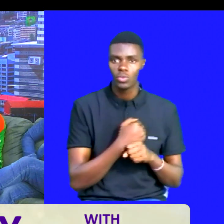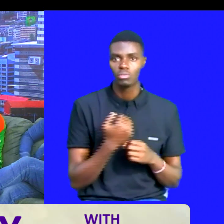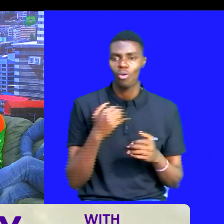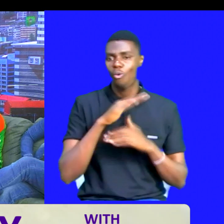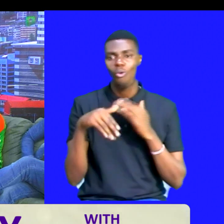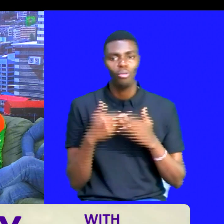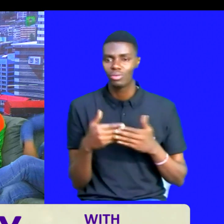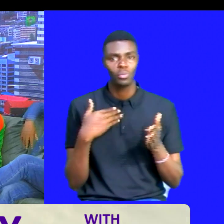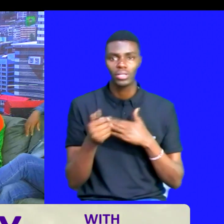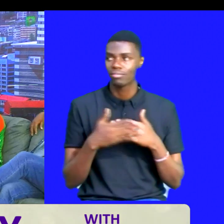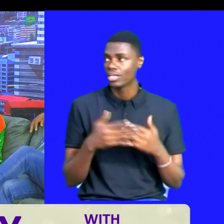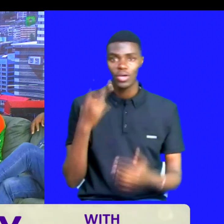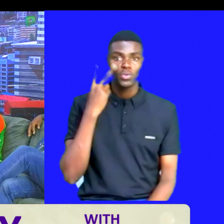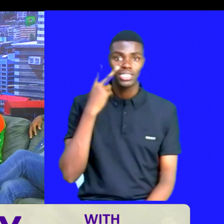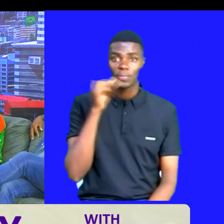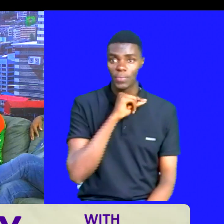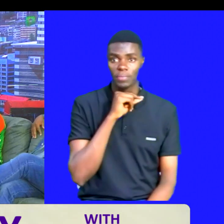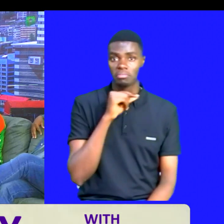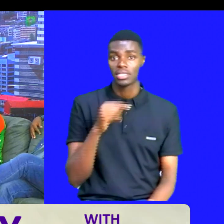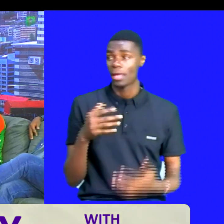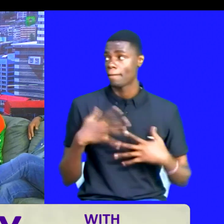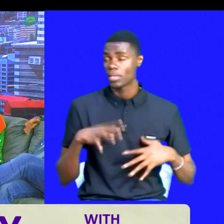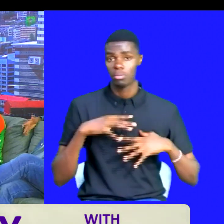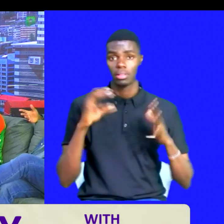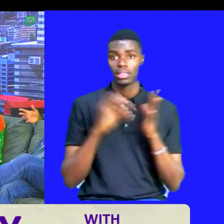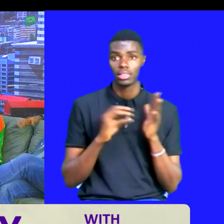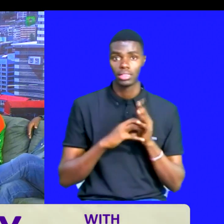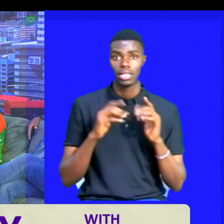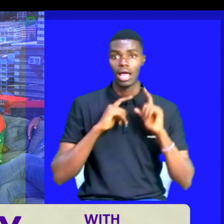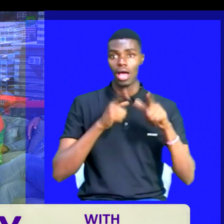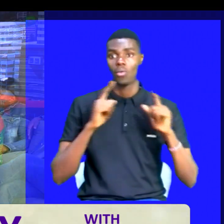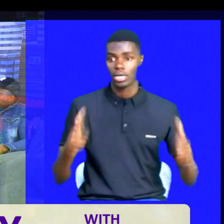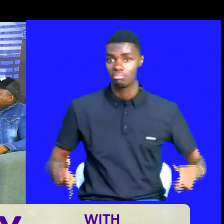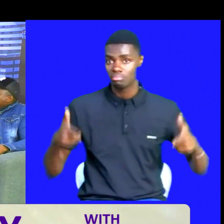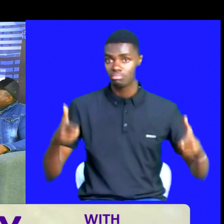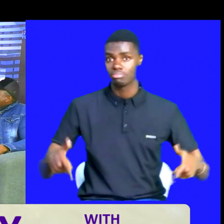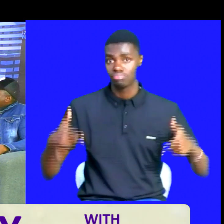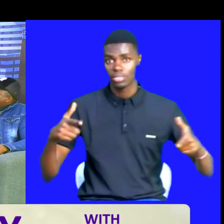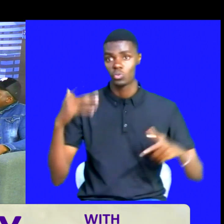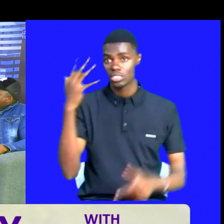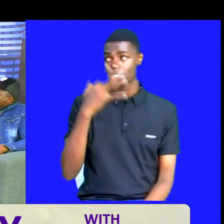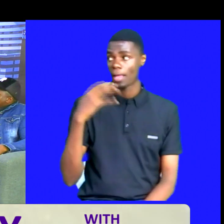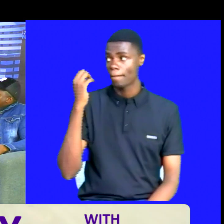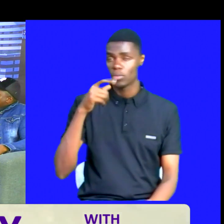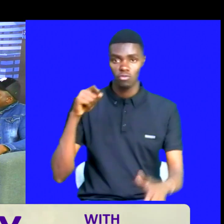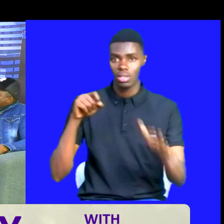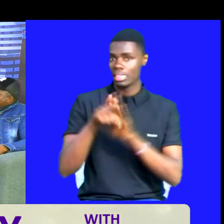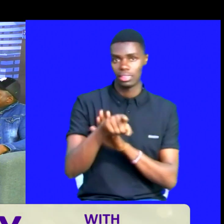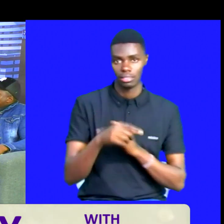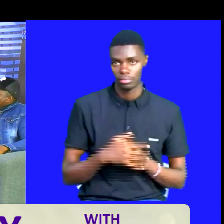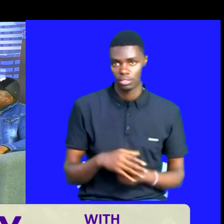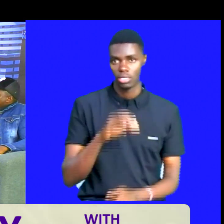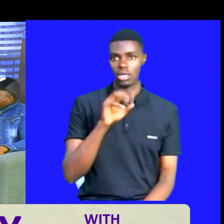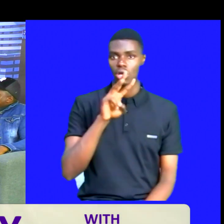all the sarcastic. Tuliona, the FIFA Puskas Award went to an amputee player. It was a beautiful overhead kick.